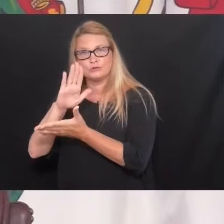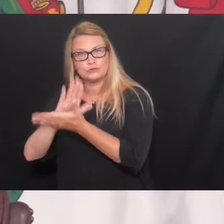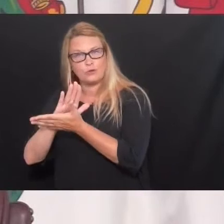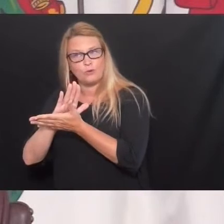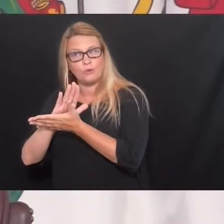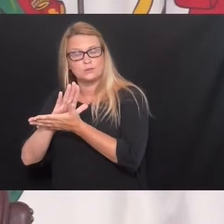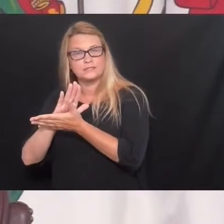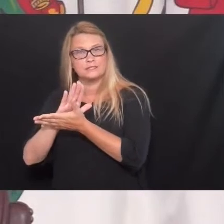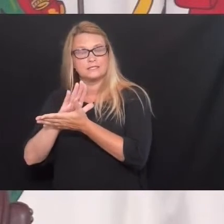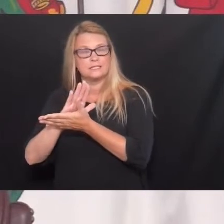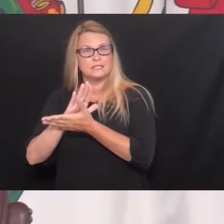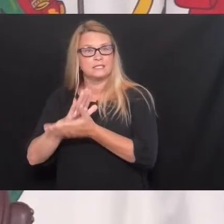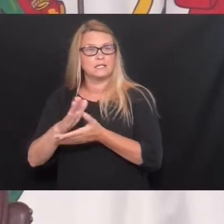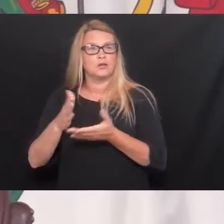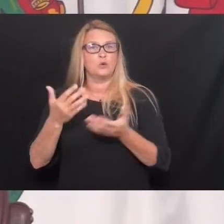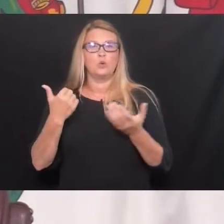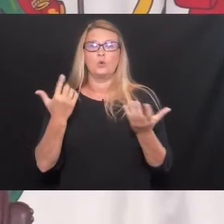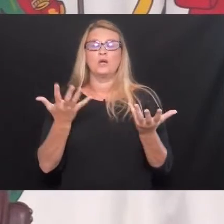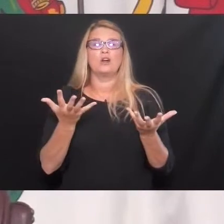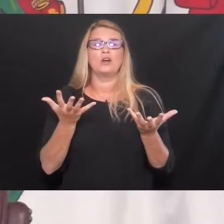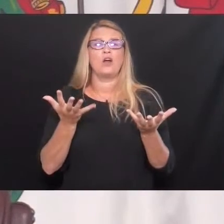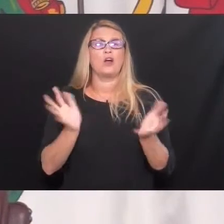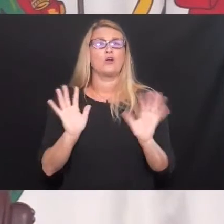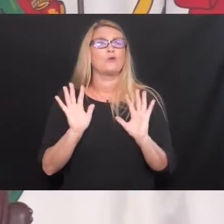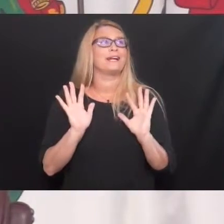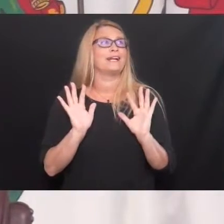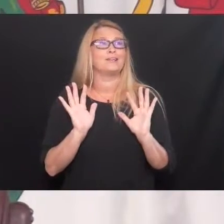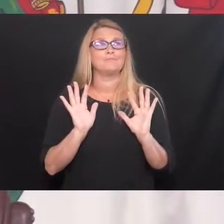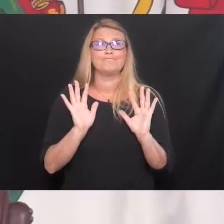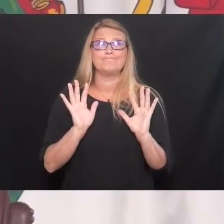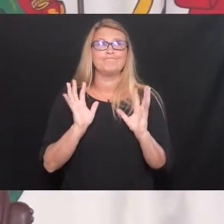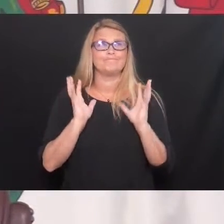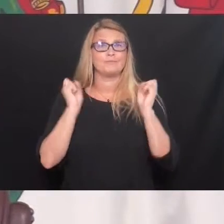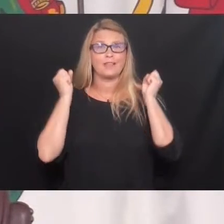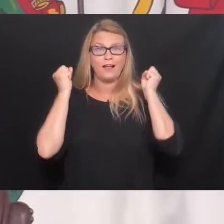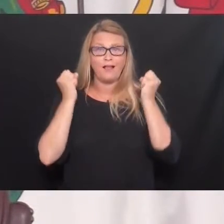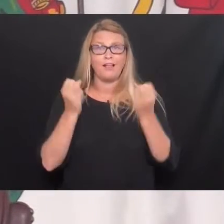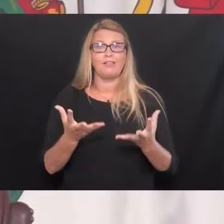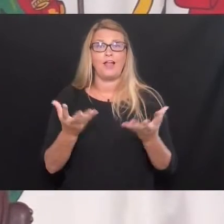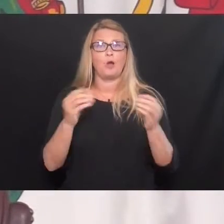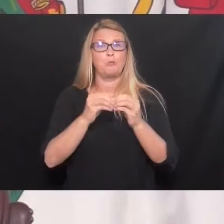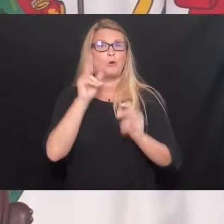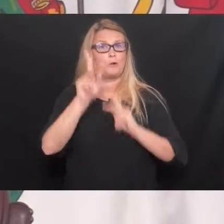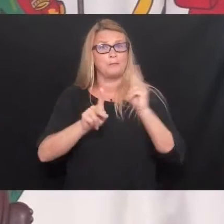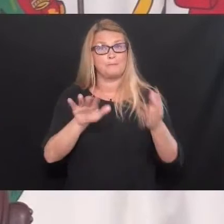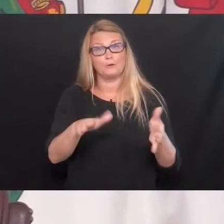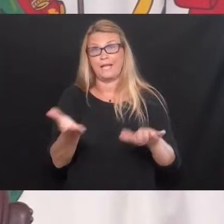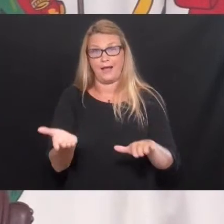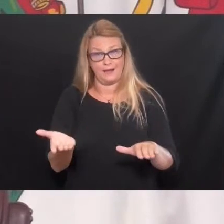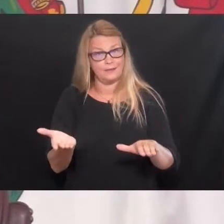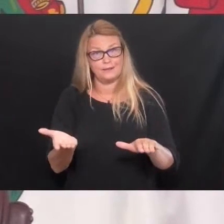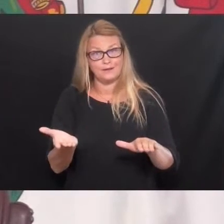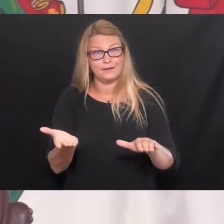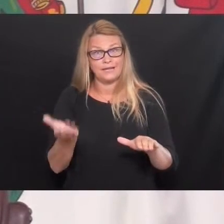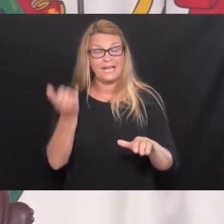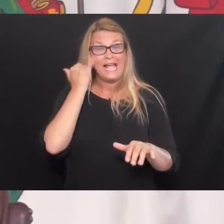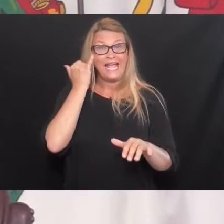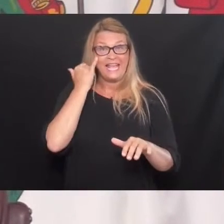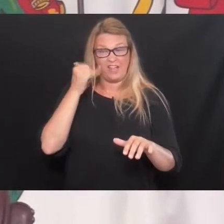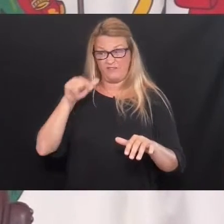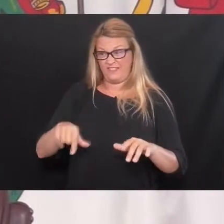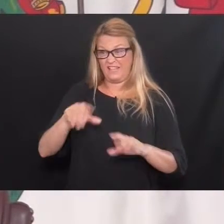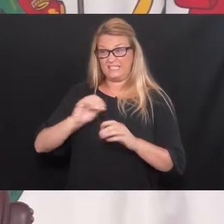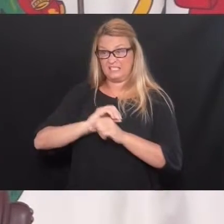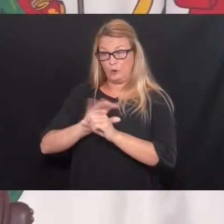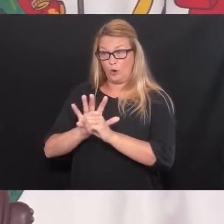of situations. We're on a pathway to a lot more people dying. If this thing continues to